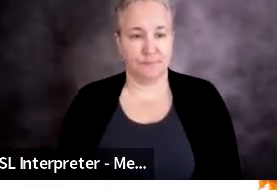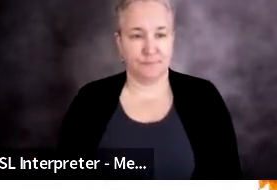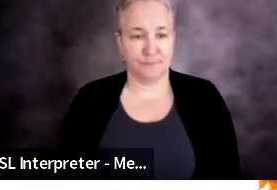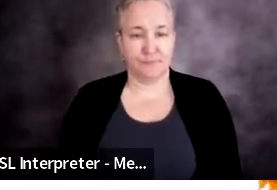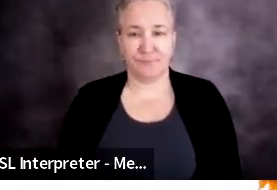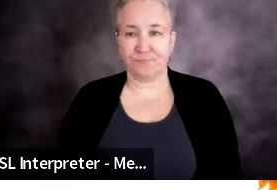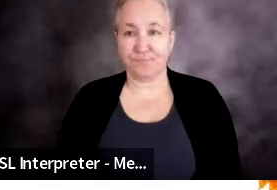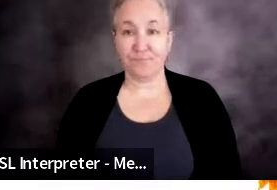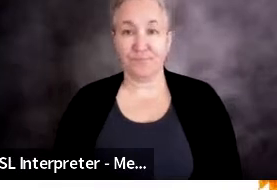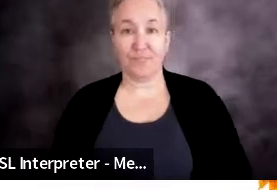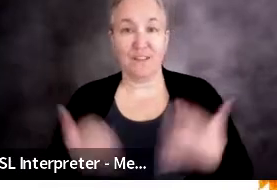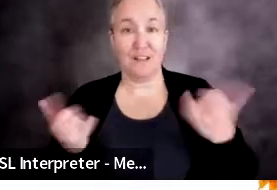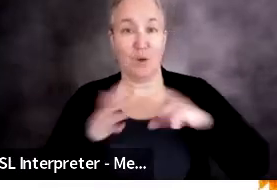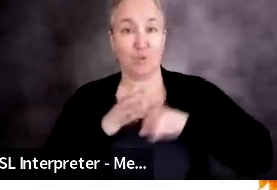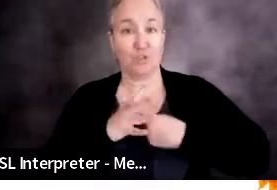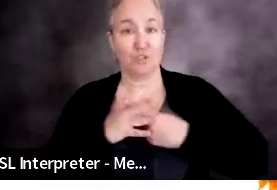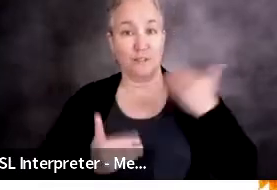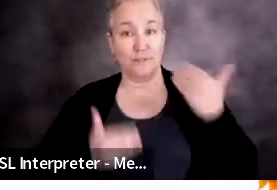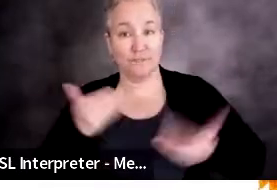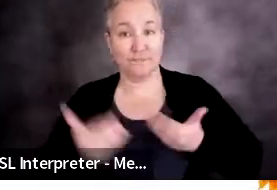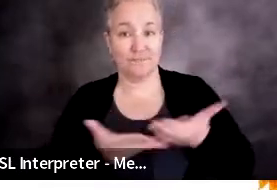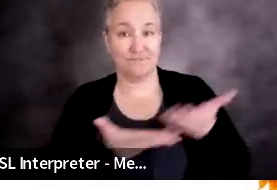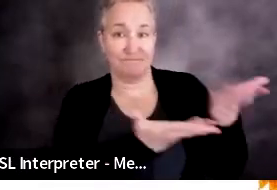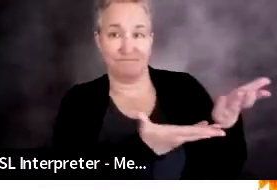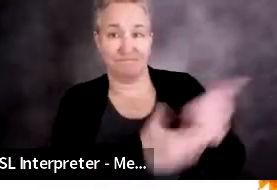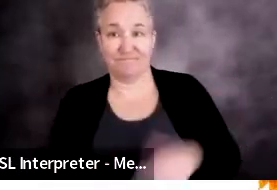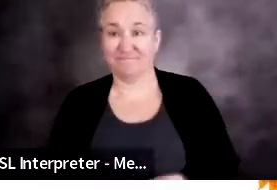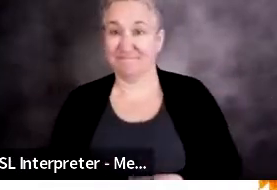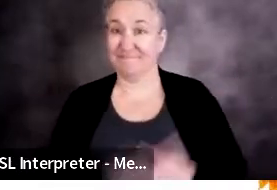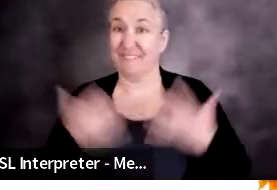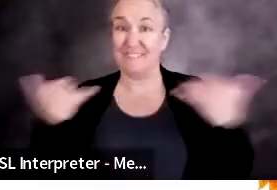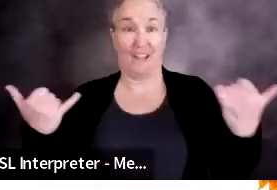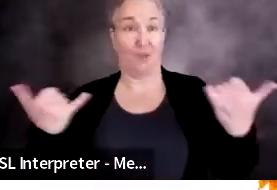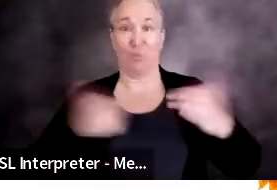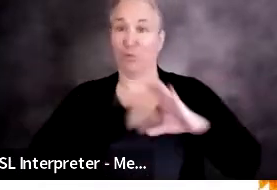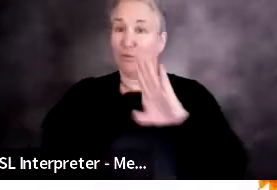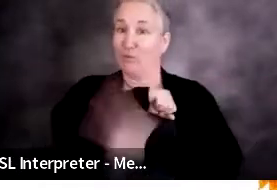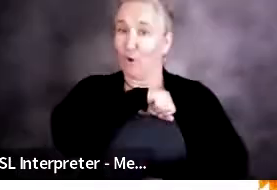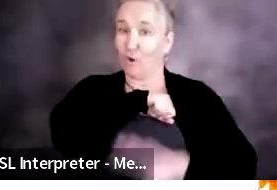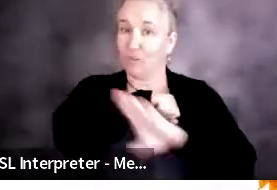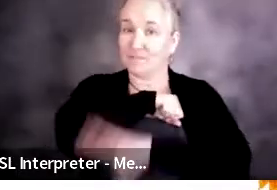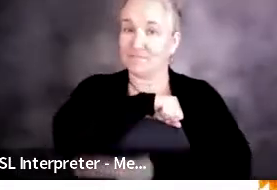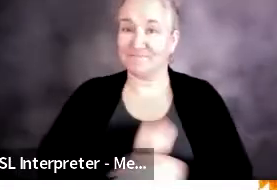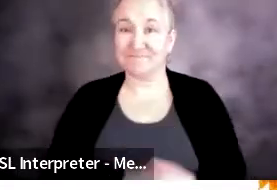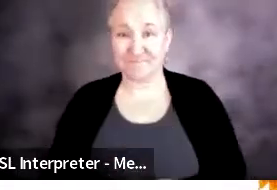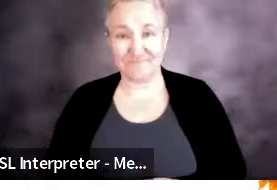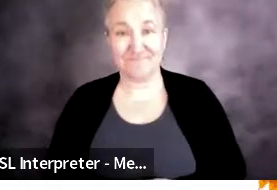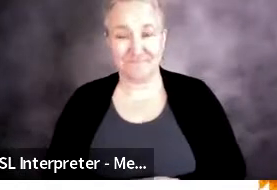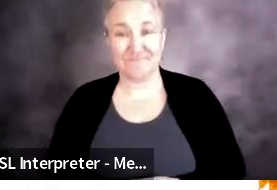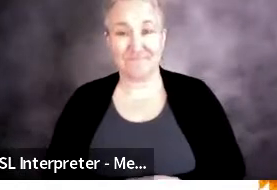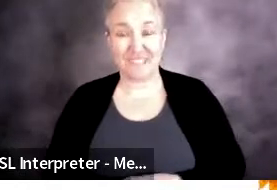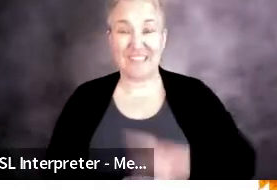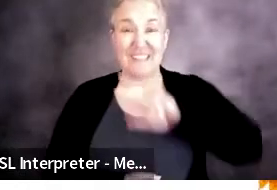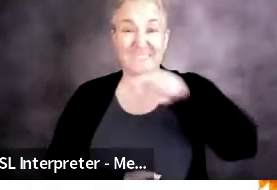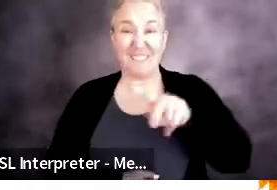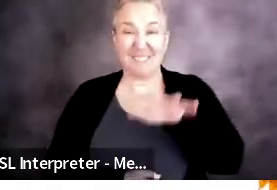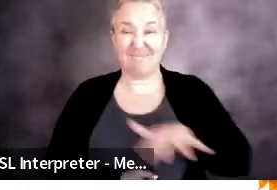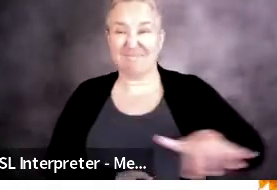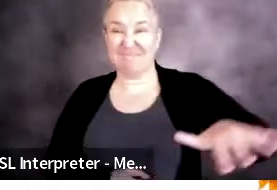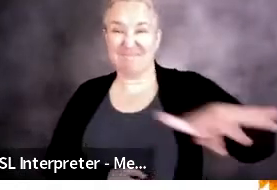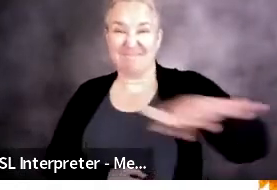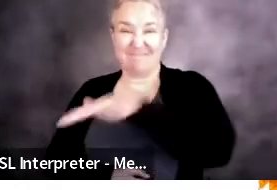Okay, so let's get started. Fall is here, and in Philly, I feel like the cold weather made